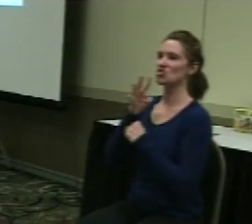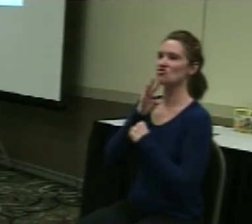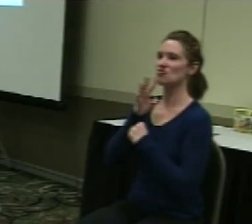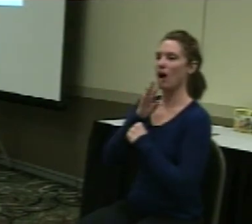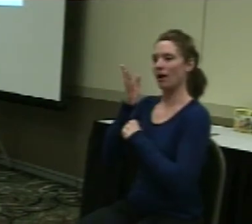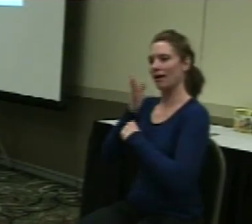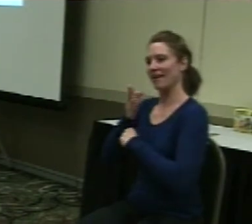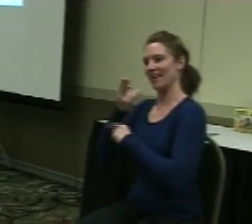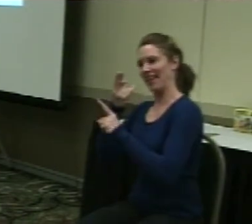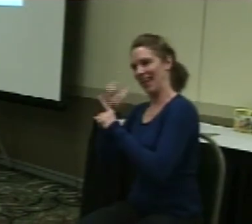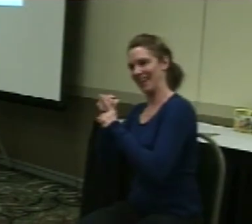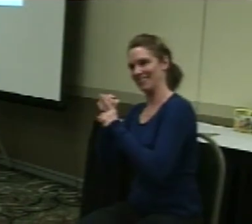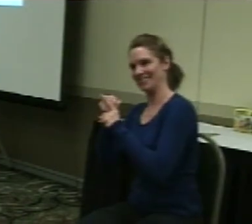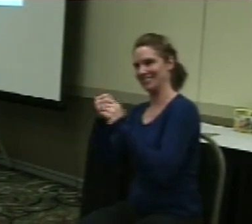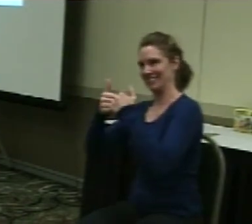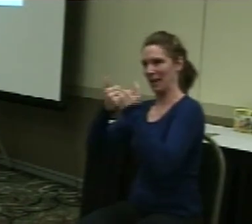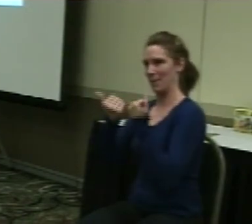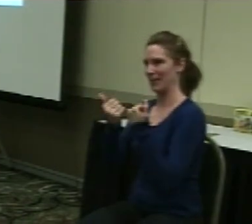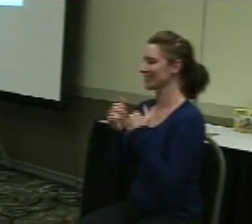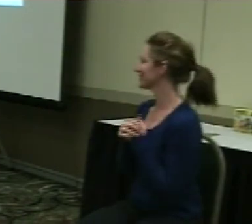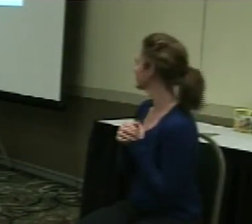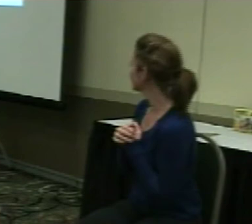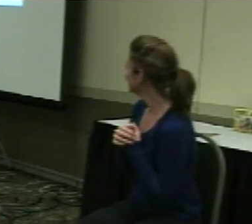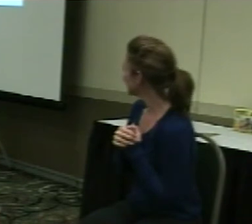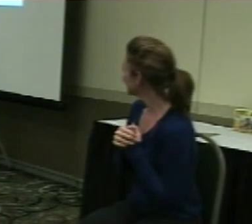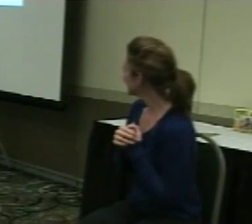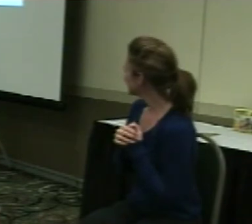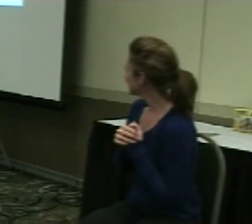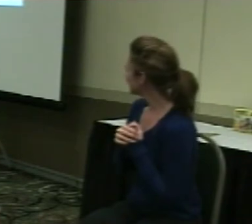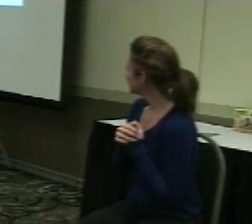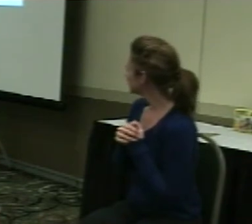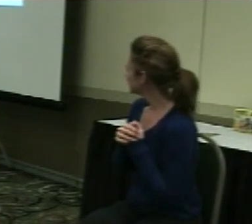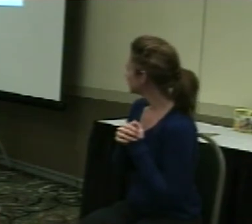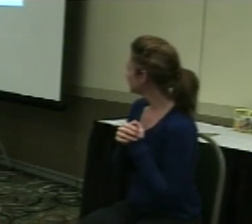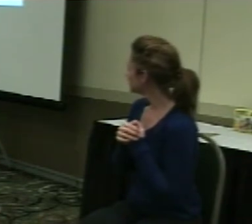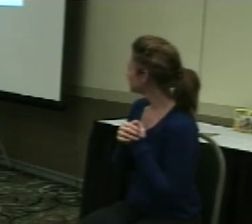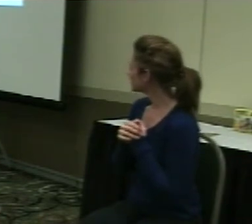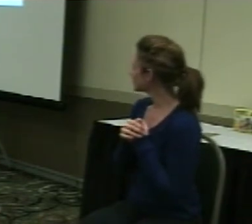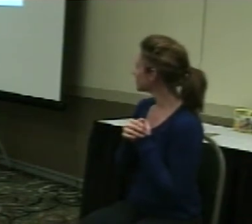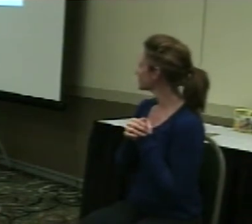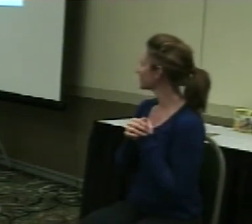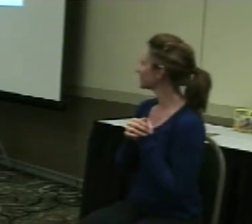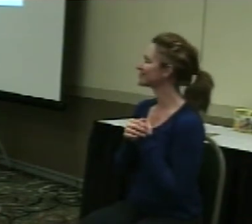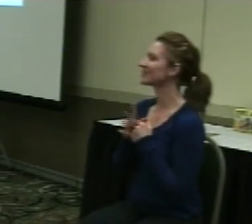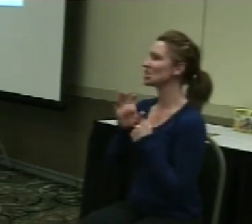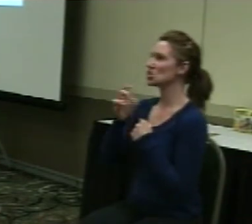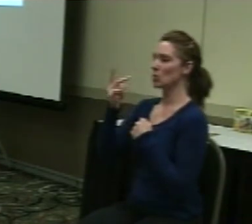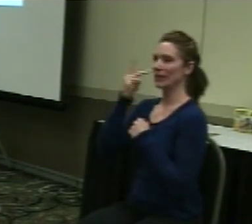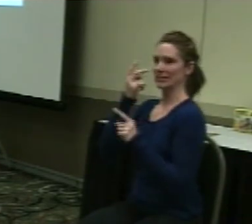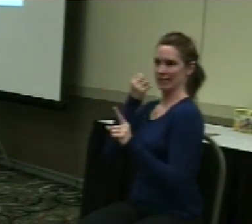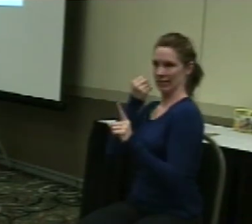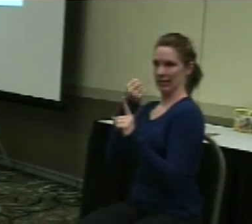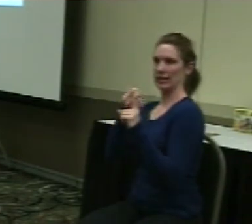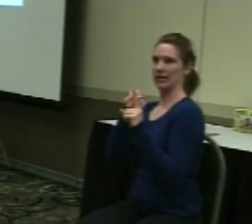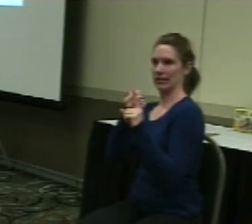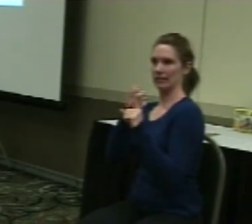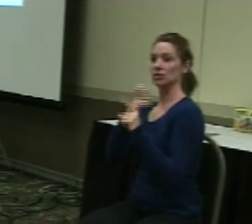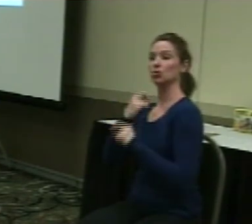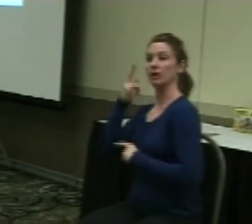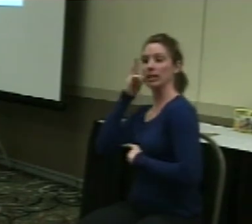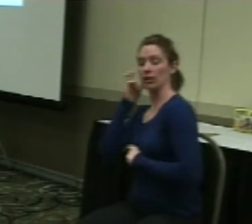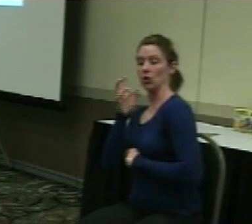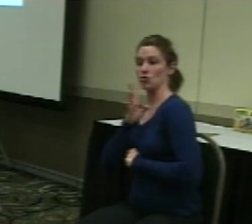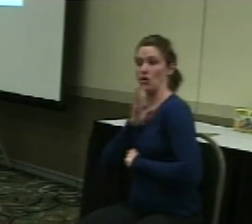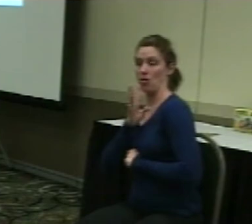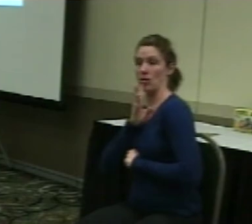little return. Sorry, it's just a little talk, and then, you know, a hit is, you can see hitting. You can hear